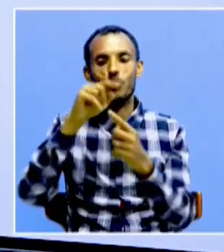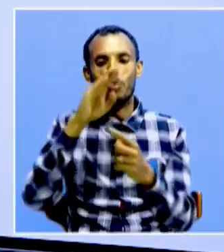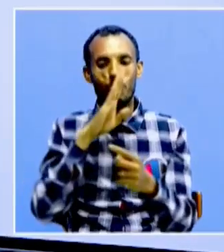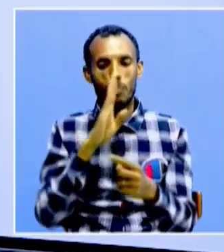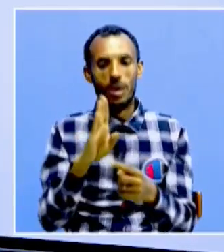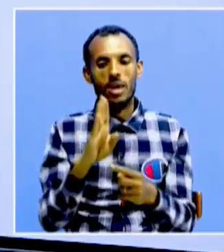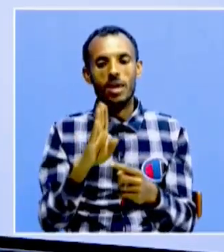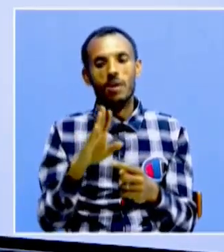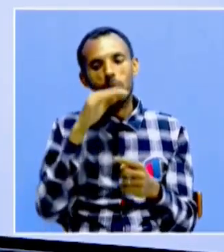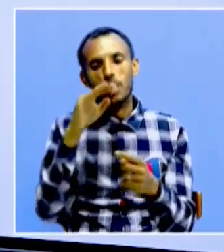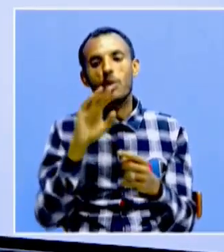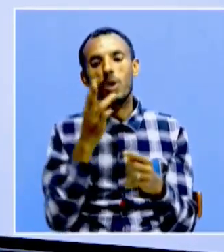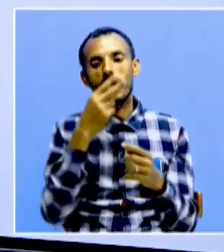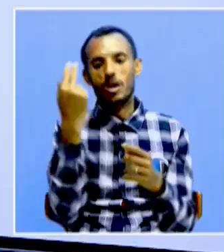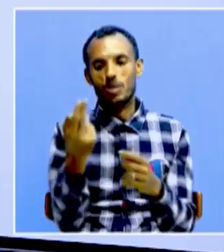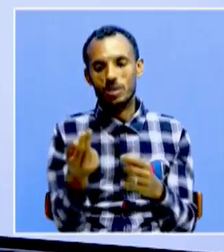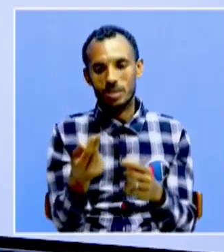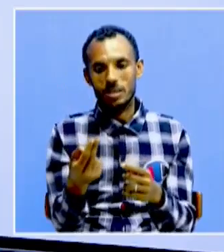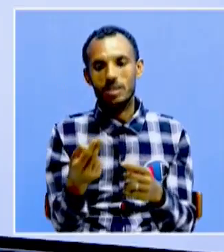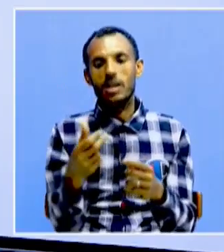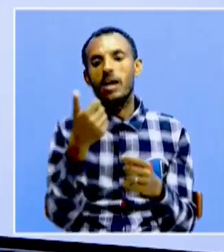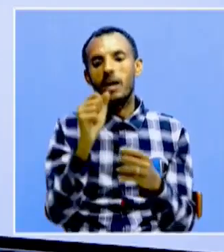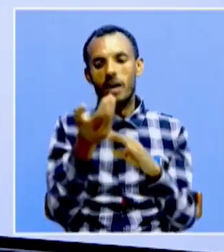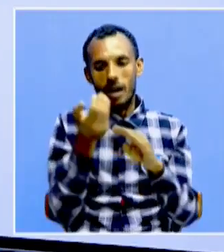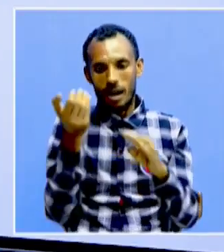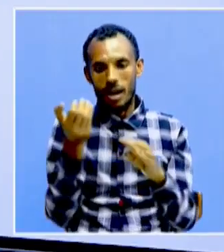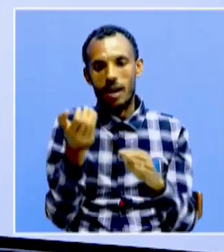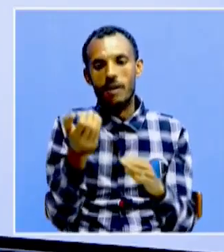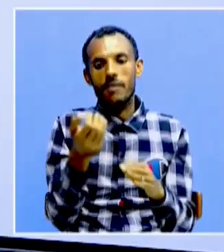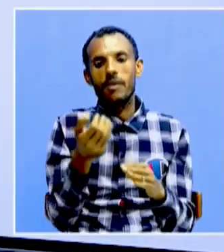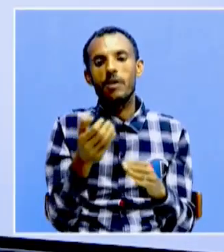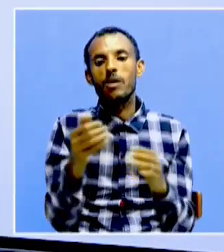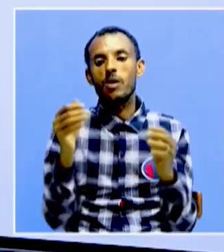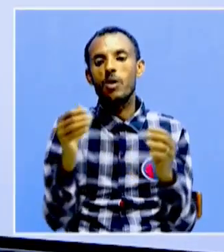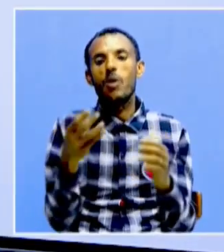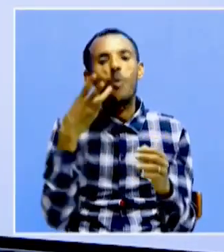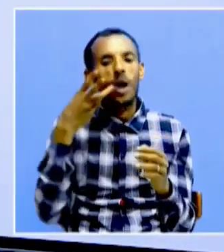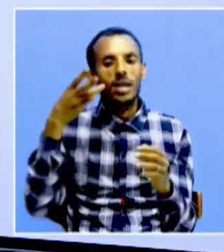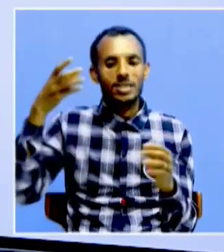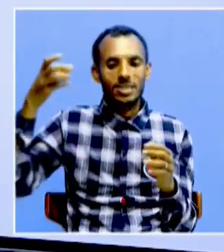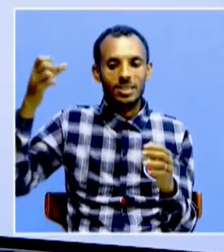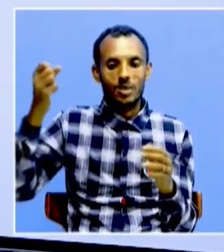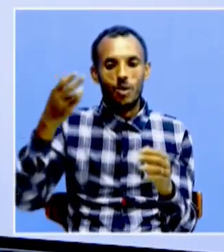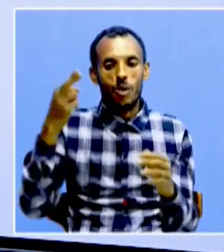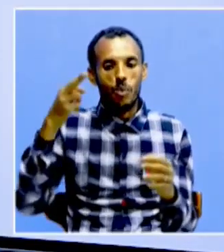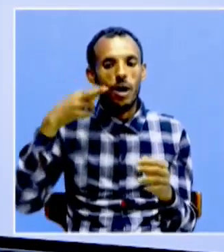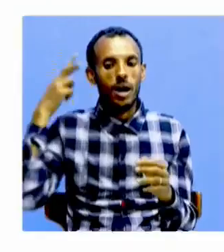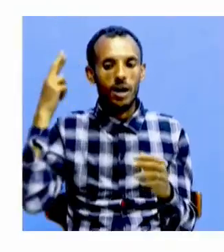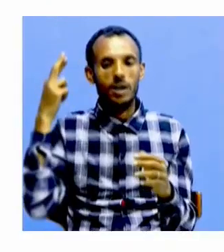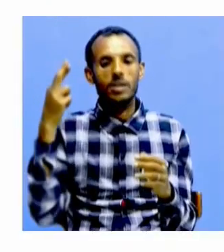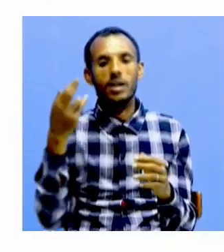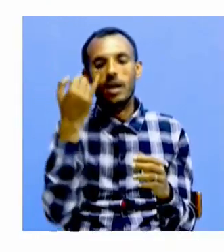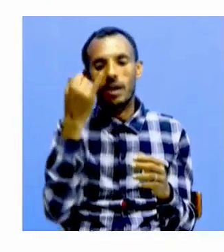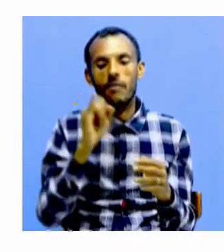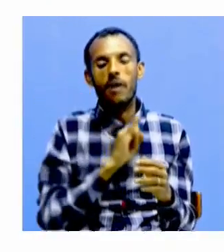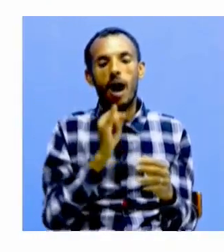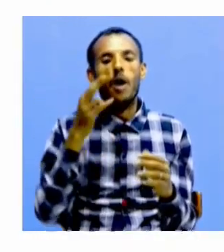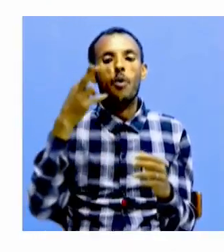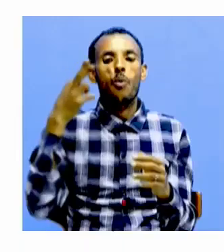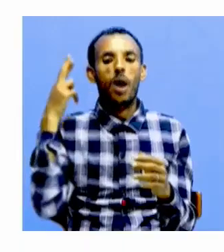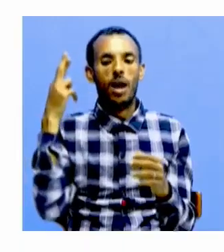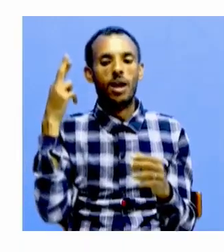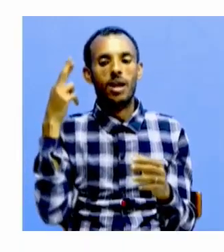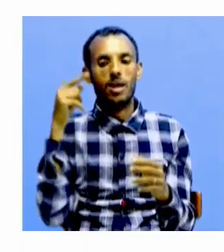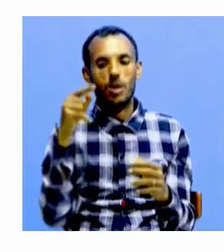verb to be do we use? As I told you earlier, we say what? Was or were, right? So, if I were